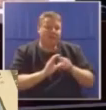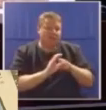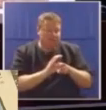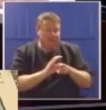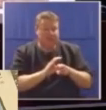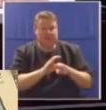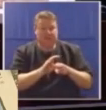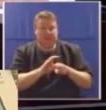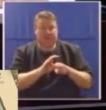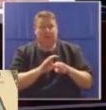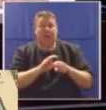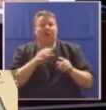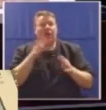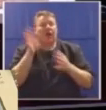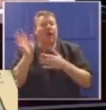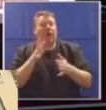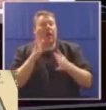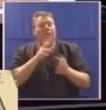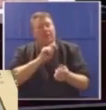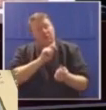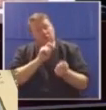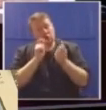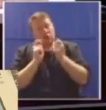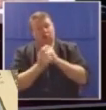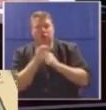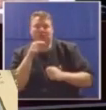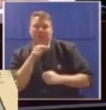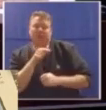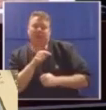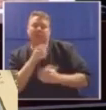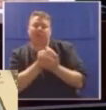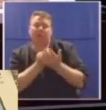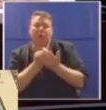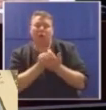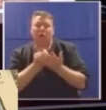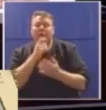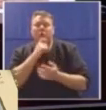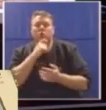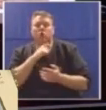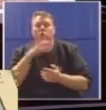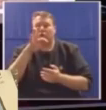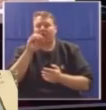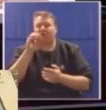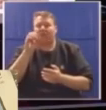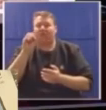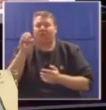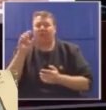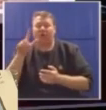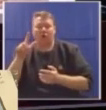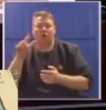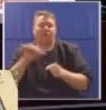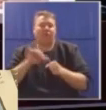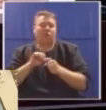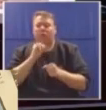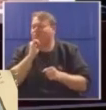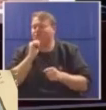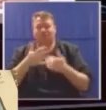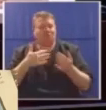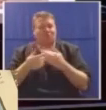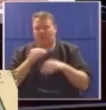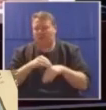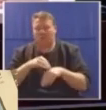transition economies away from the use of fossil fuels. The bulk of the financing